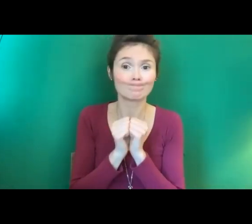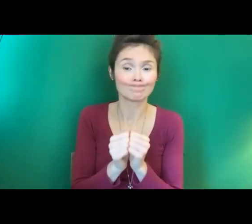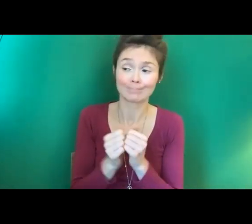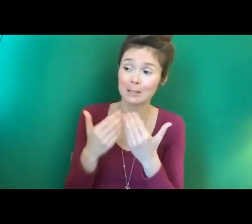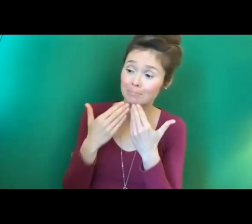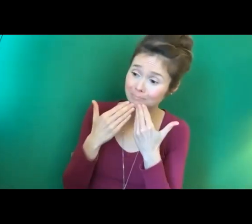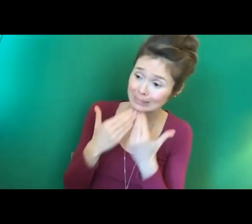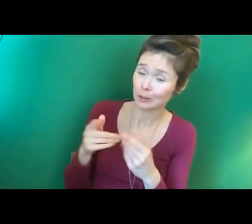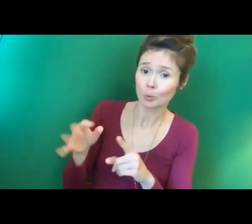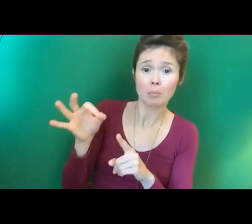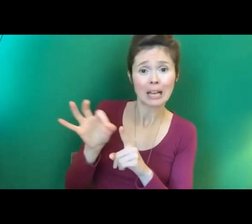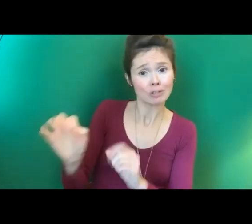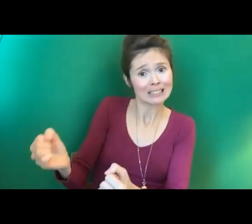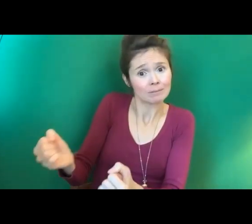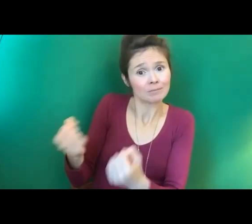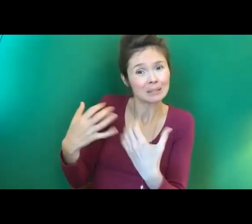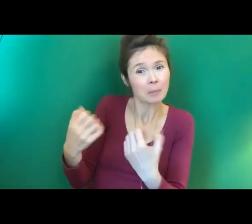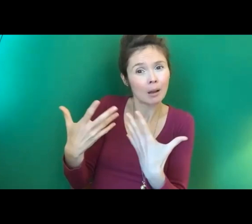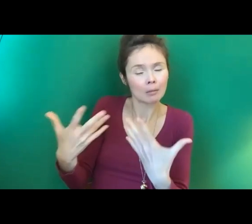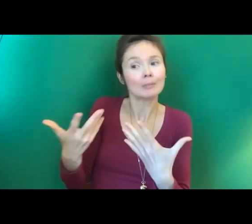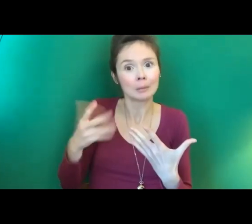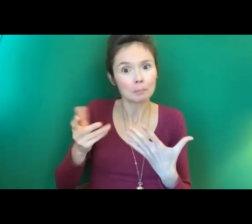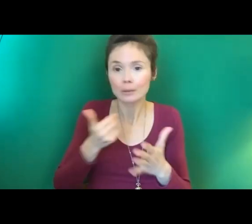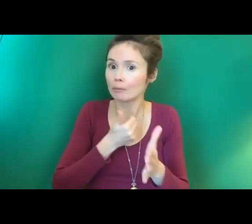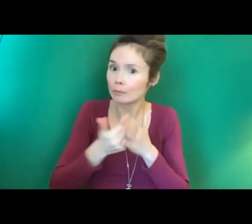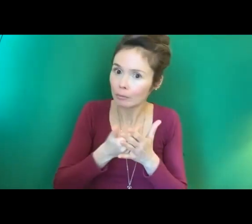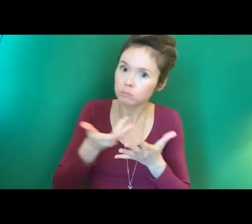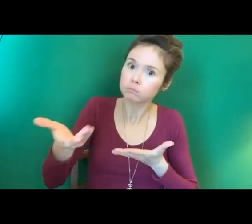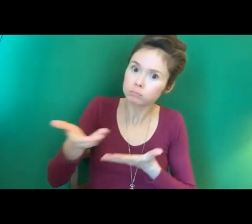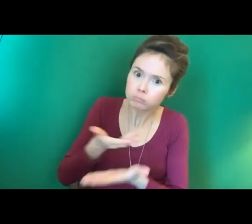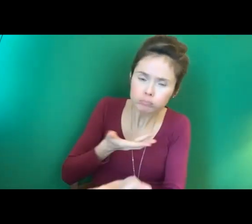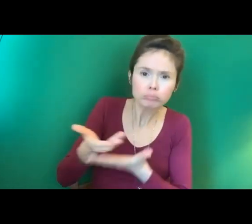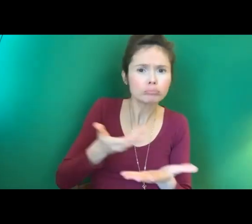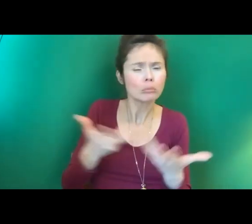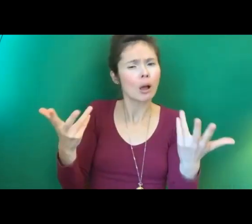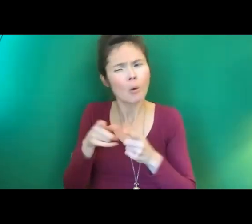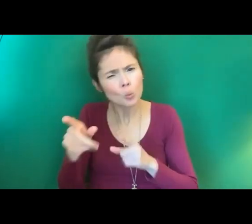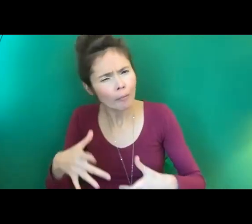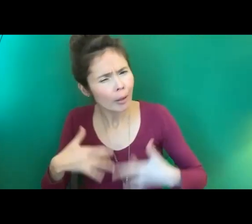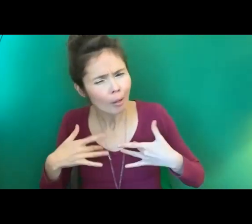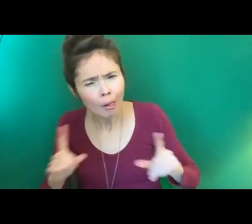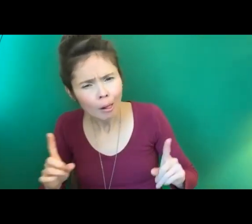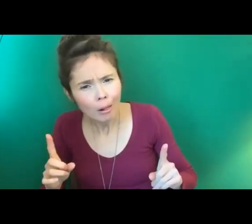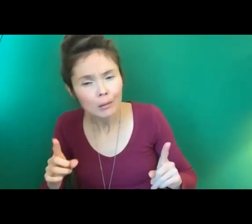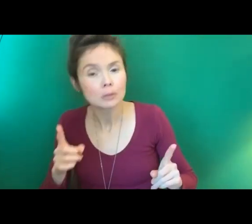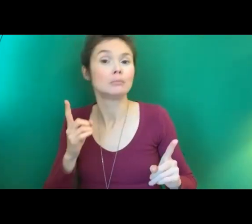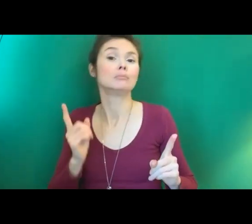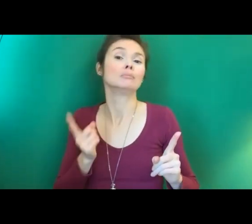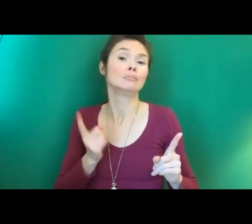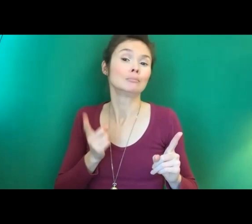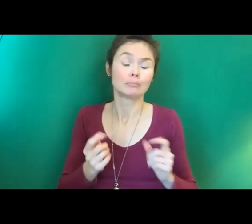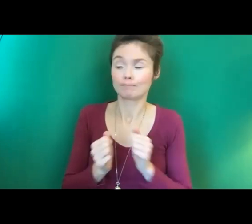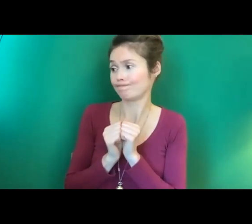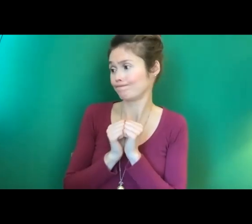Patrick's feedback. And, you know, we had lots of conversations about how things felt. And that was really, really invaluable